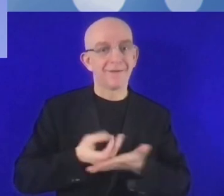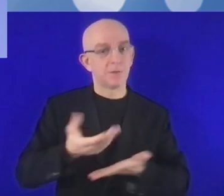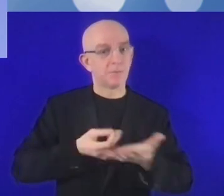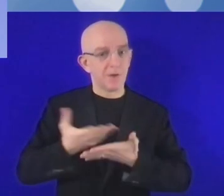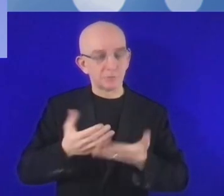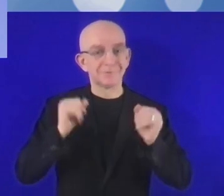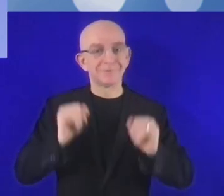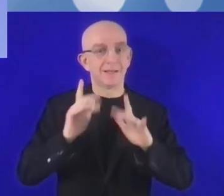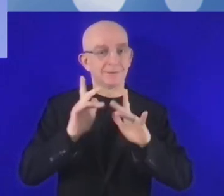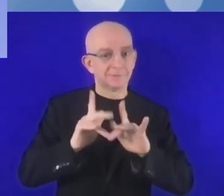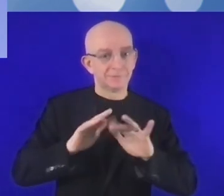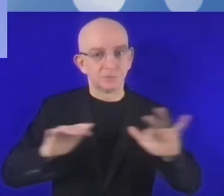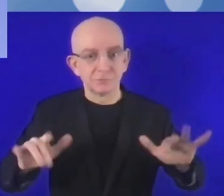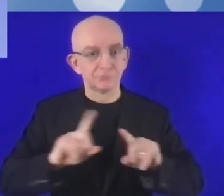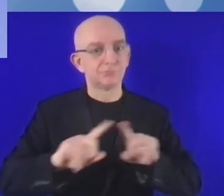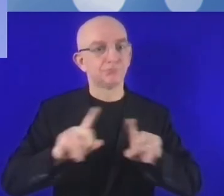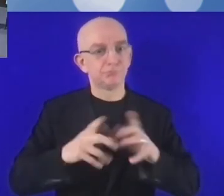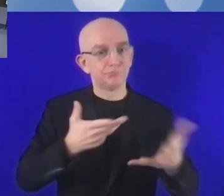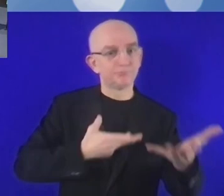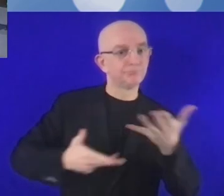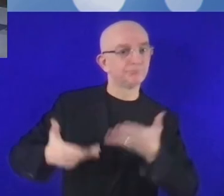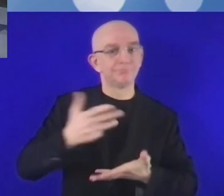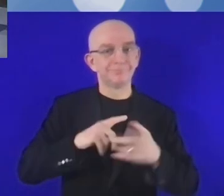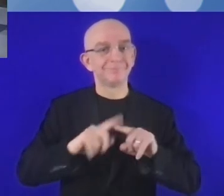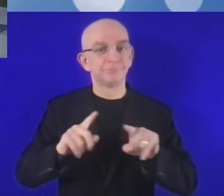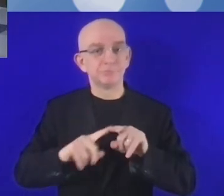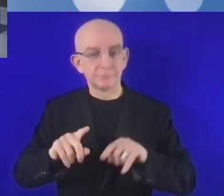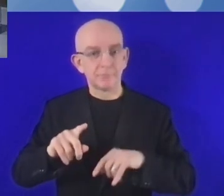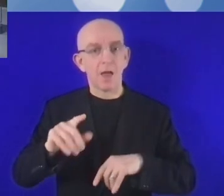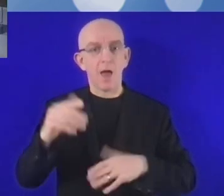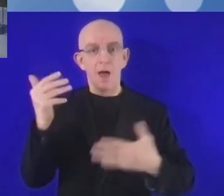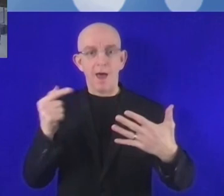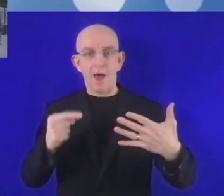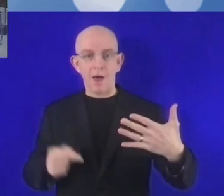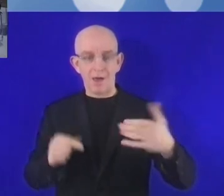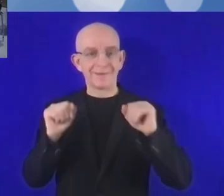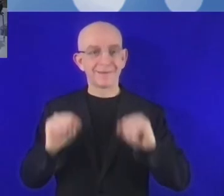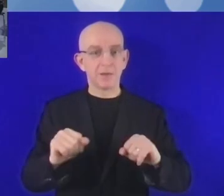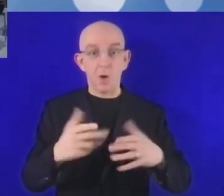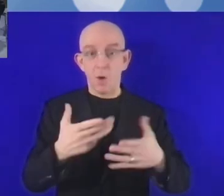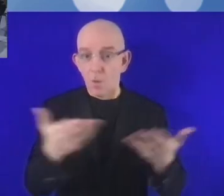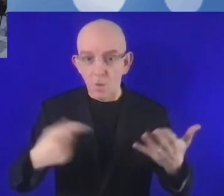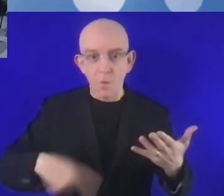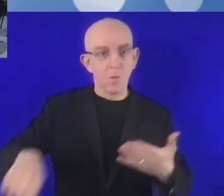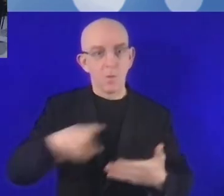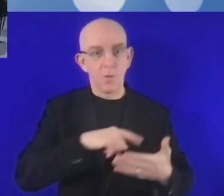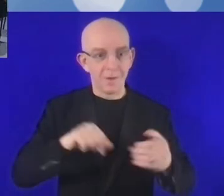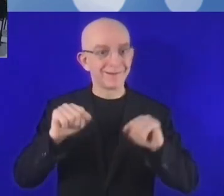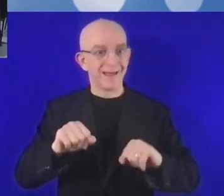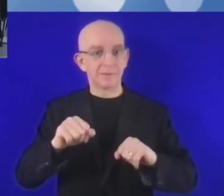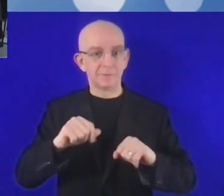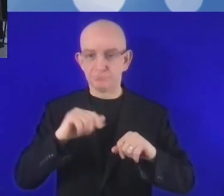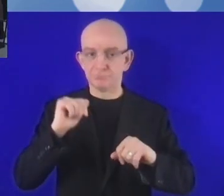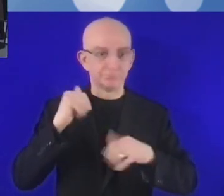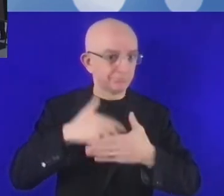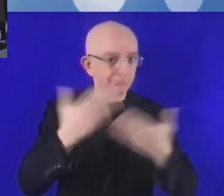of us every day, no matter if you're aware of it, or no matter if you're a musician or not. So I'm asking you, if